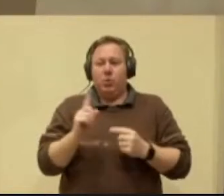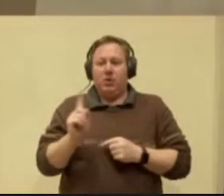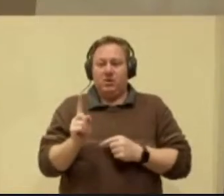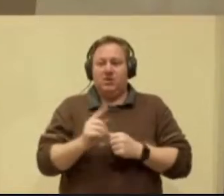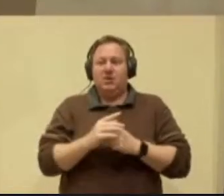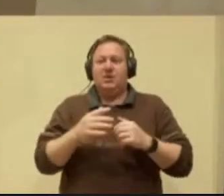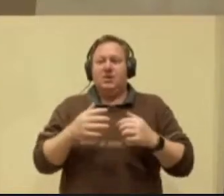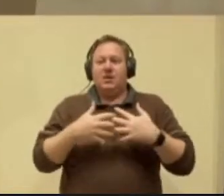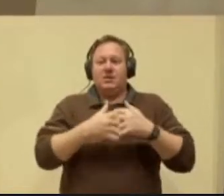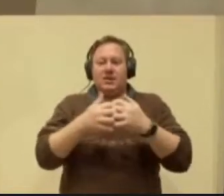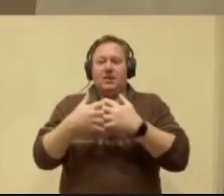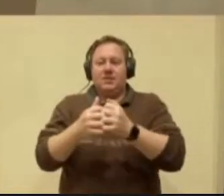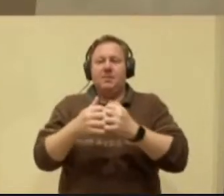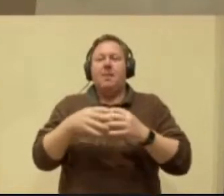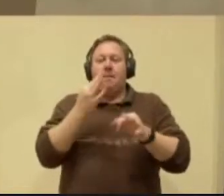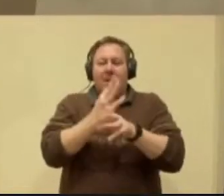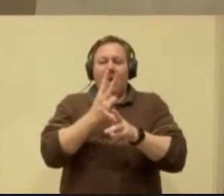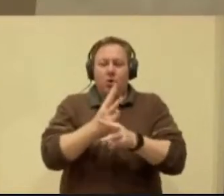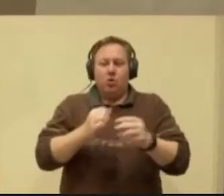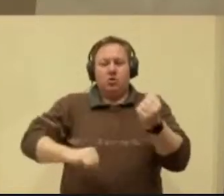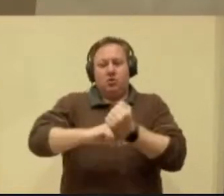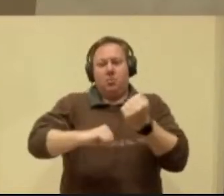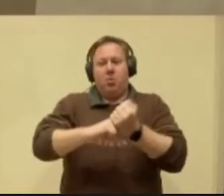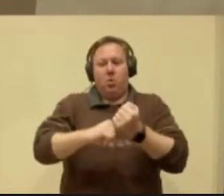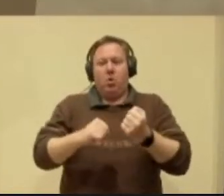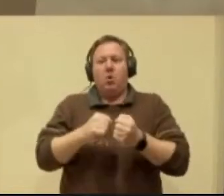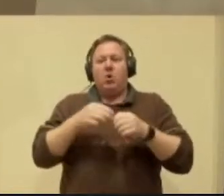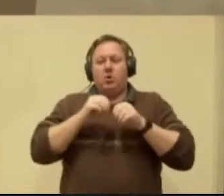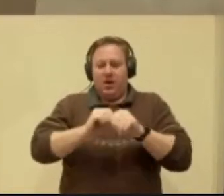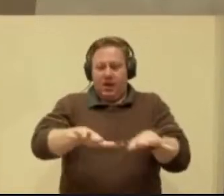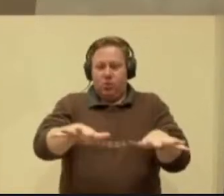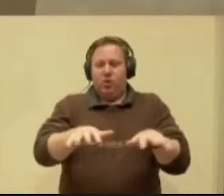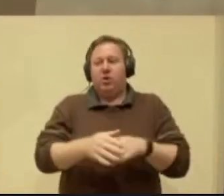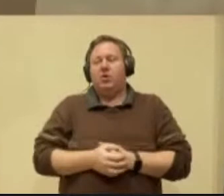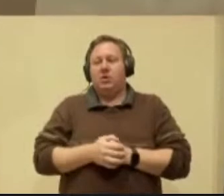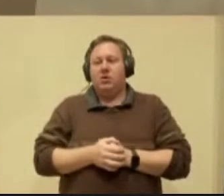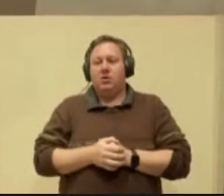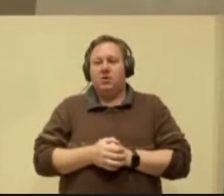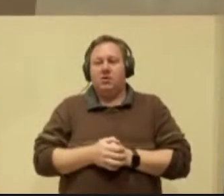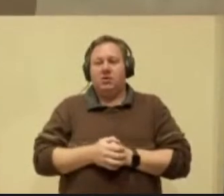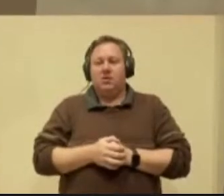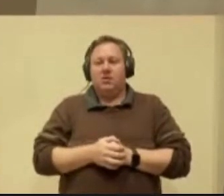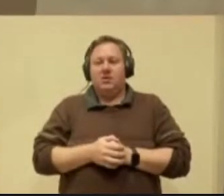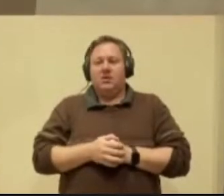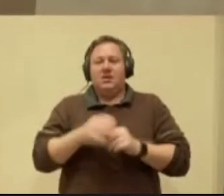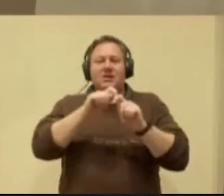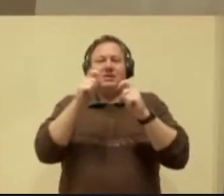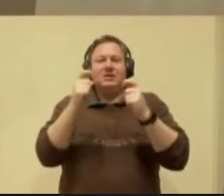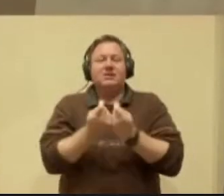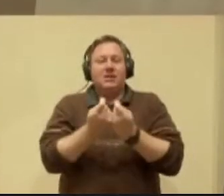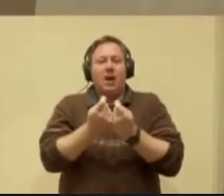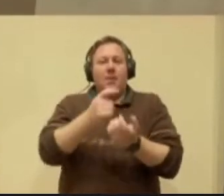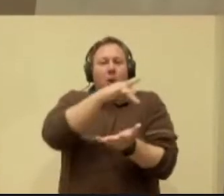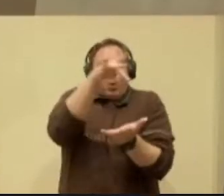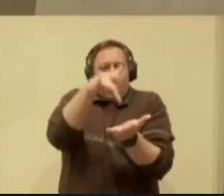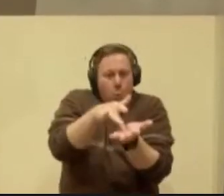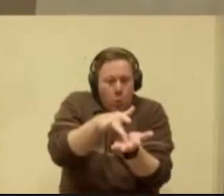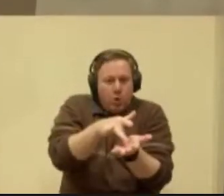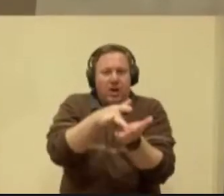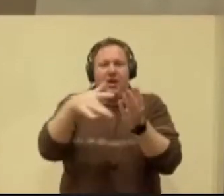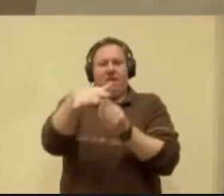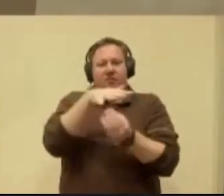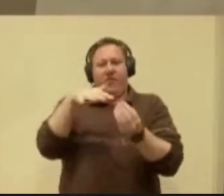parent support networks the type of nuclear families that we get today are